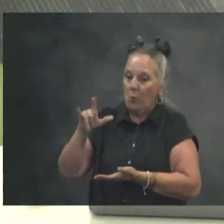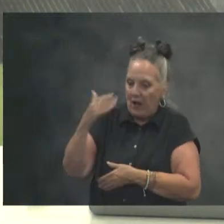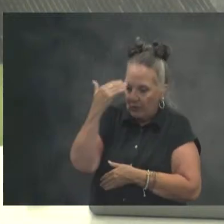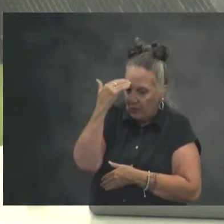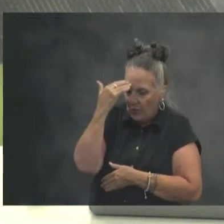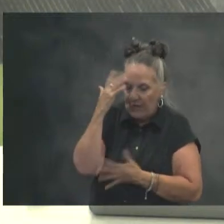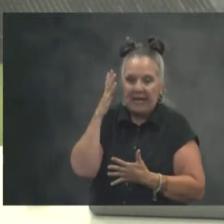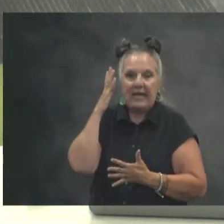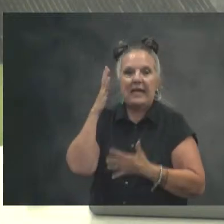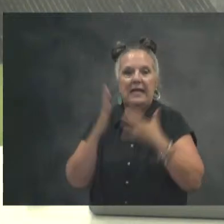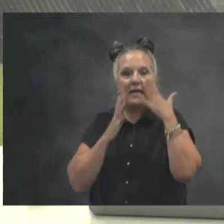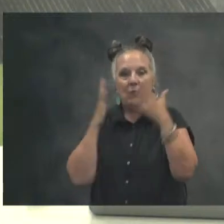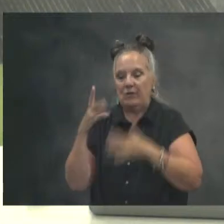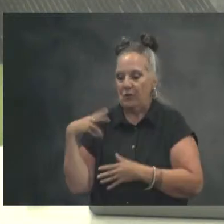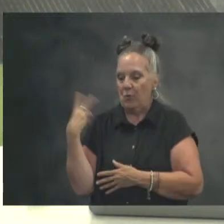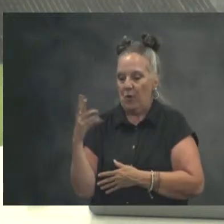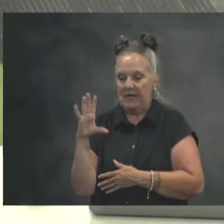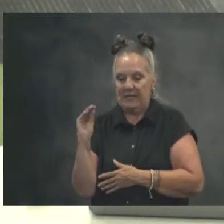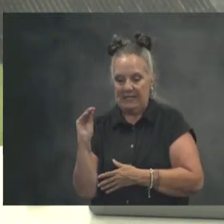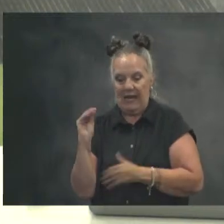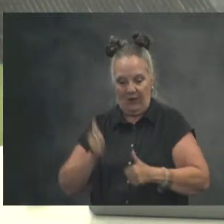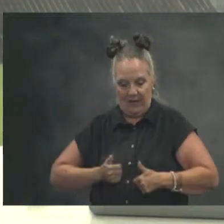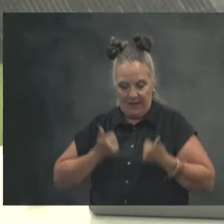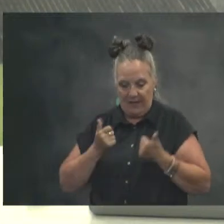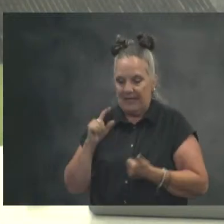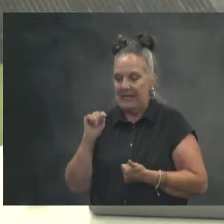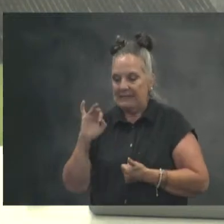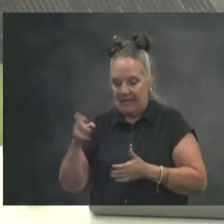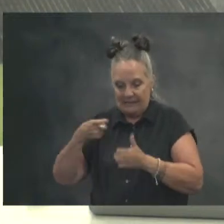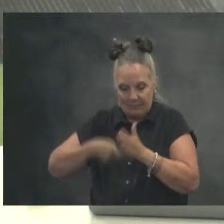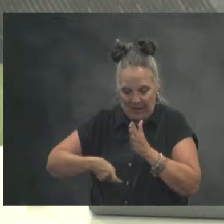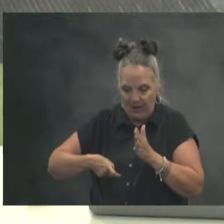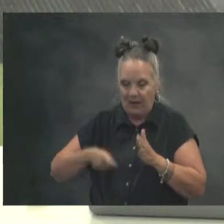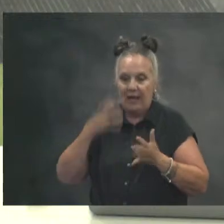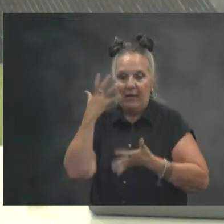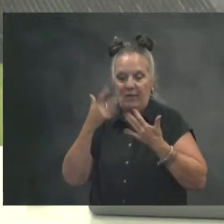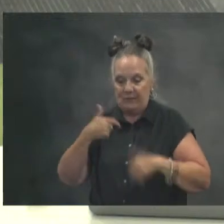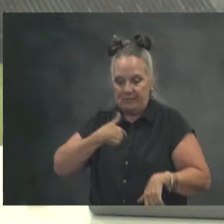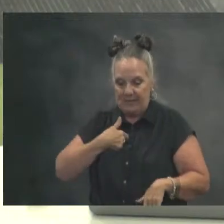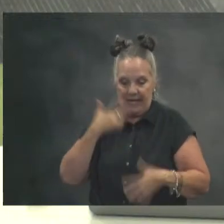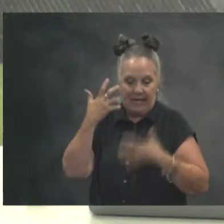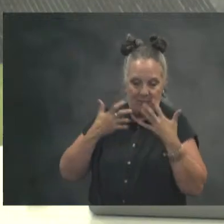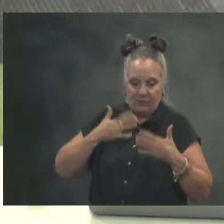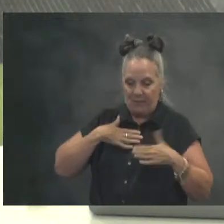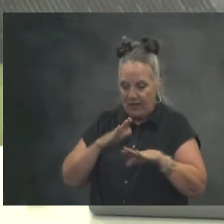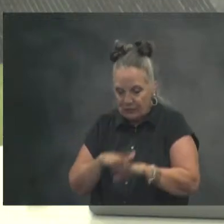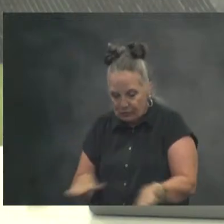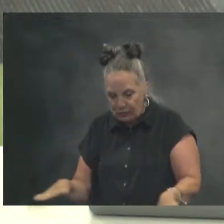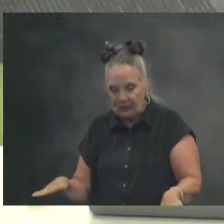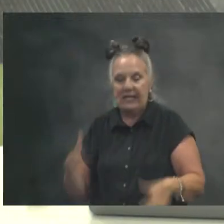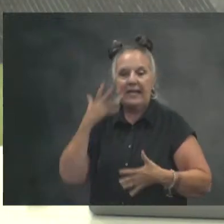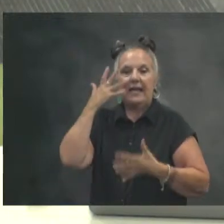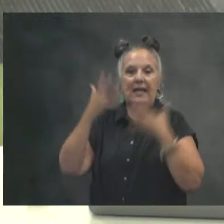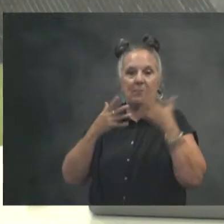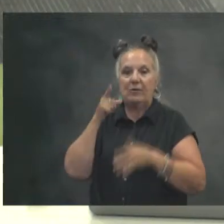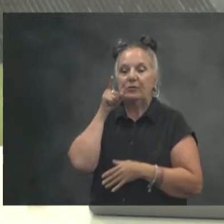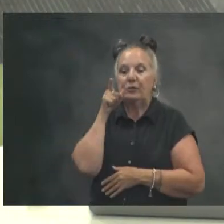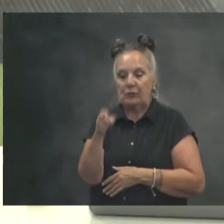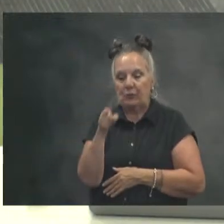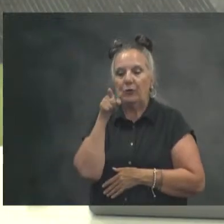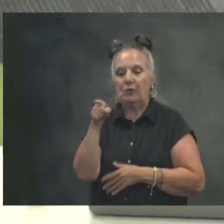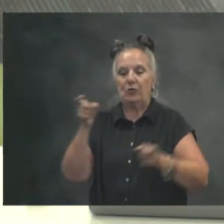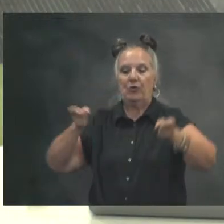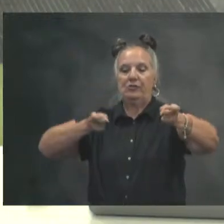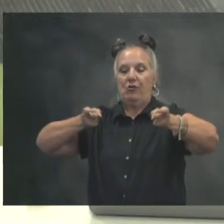It's an embarrassment to Washington County residents, taxpayers, an embarrassment to me, an embarrassment to my children, an embarrassment to you because you're in